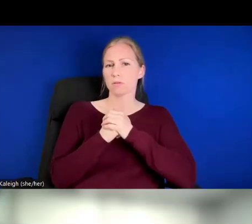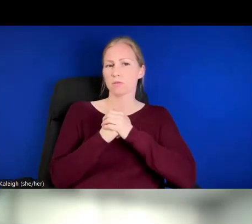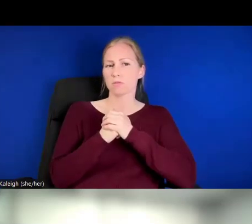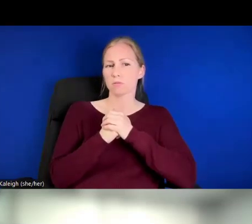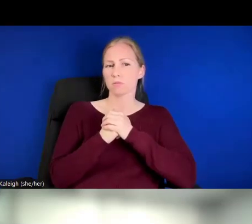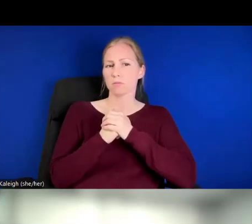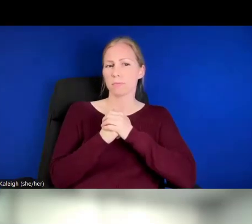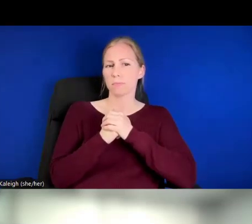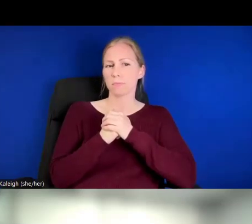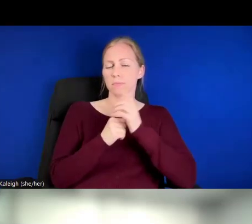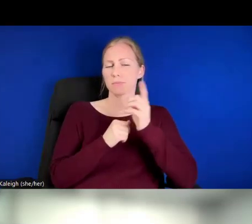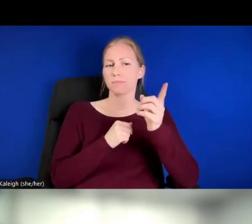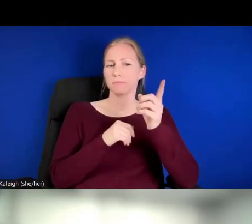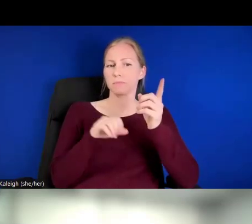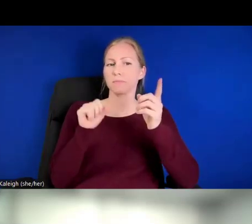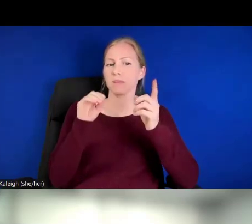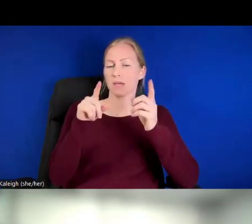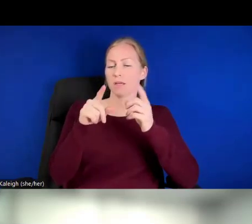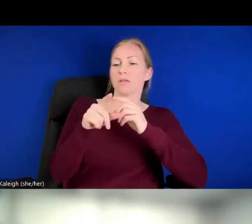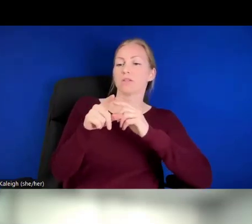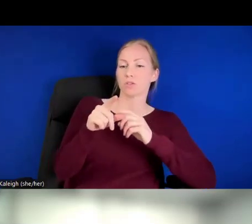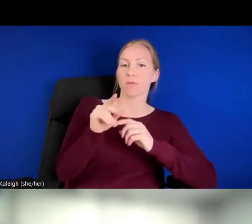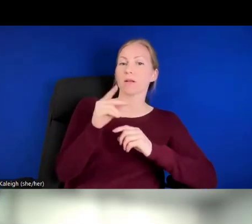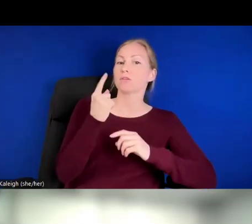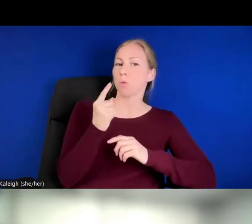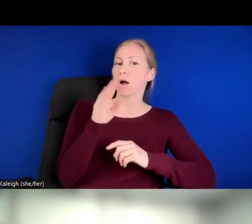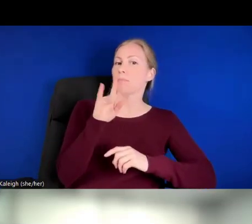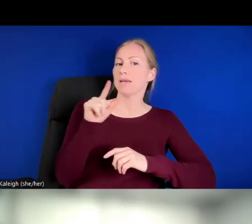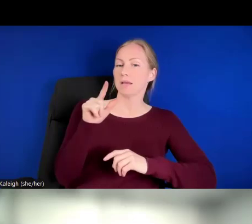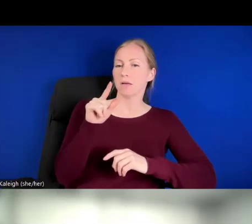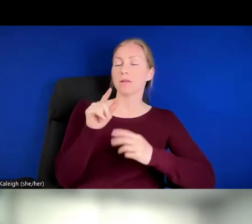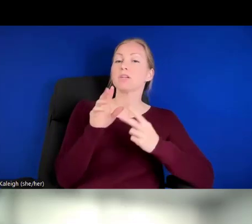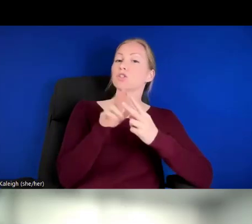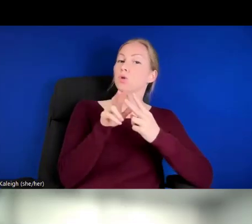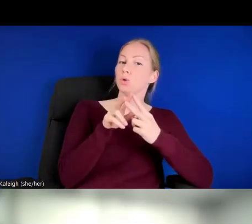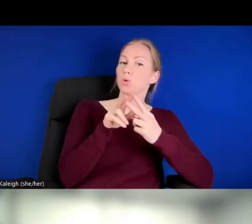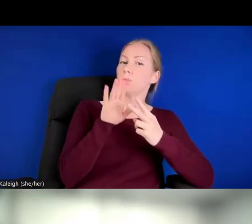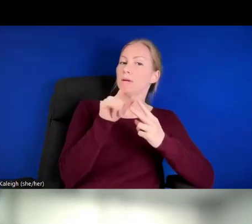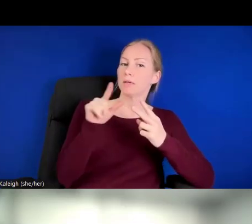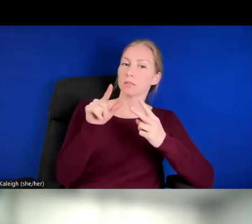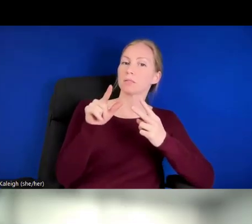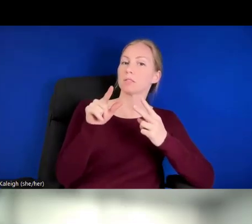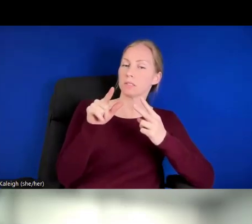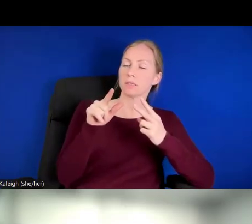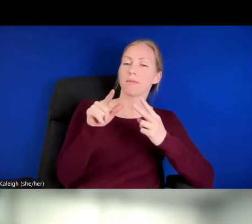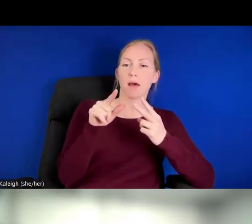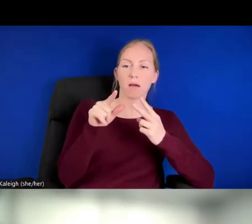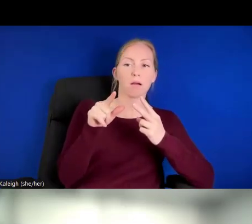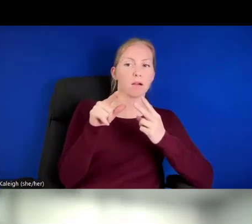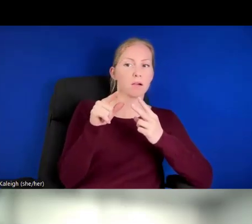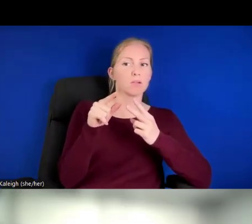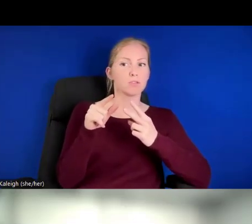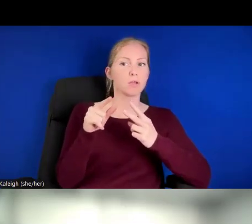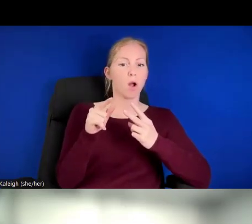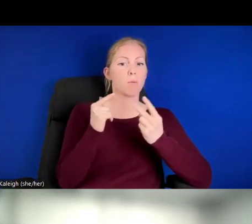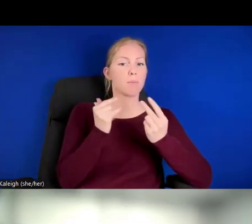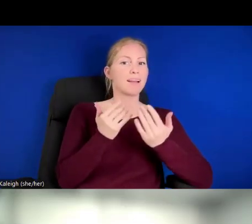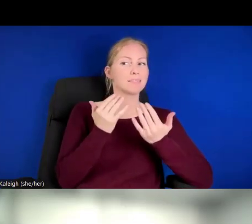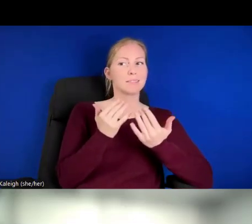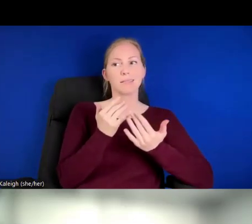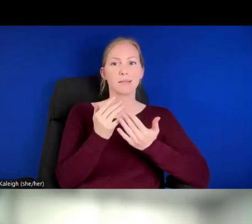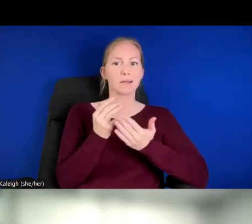Well, so there is a bill pending or two bills pending at the legislature that would